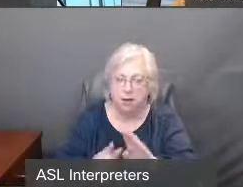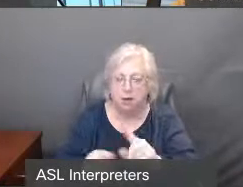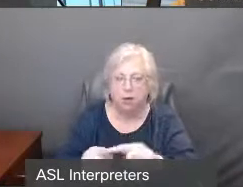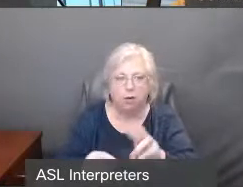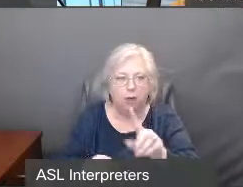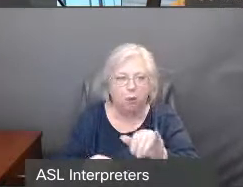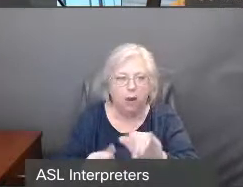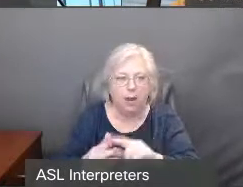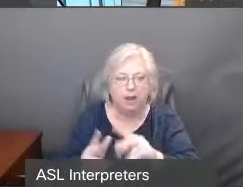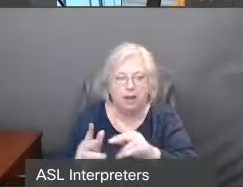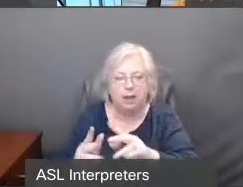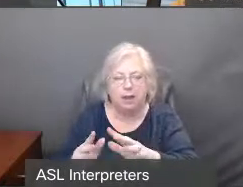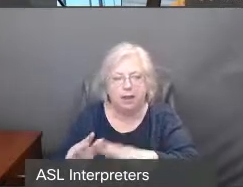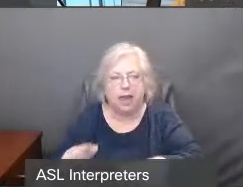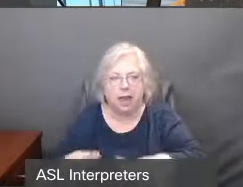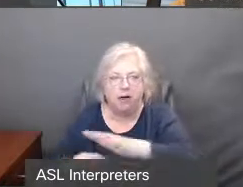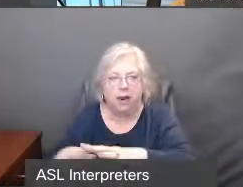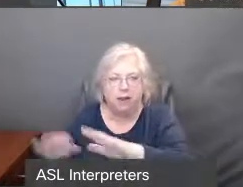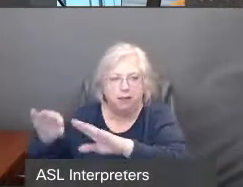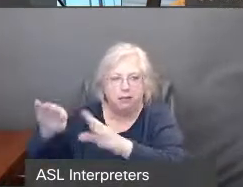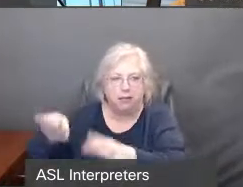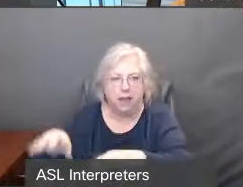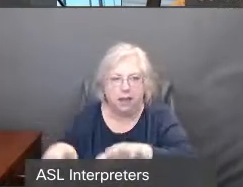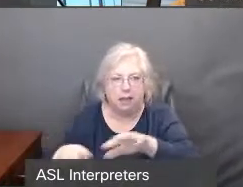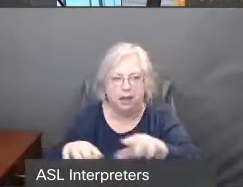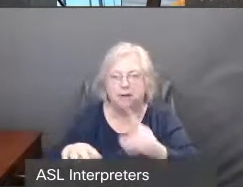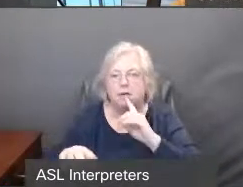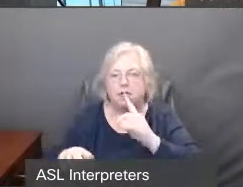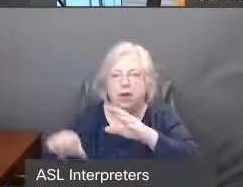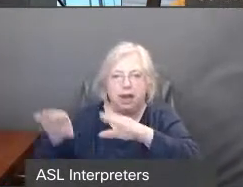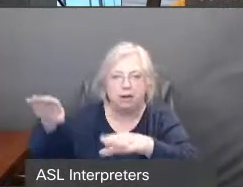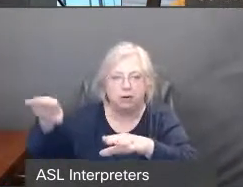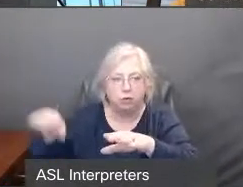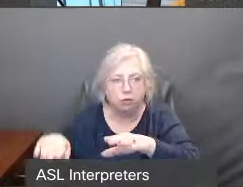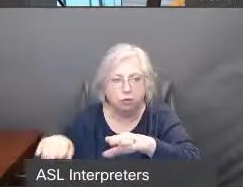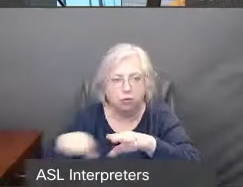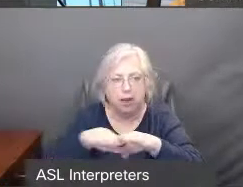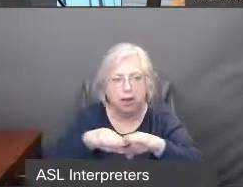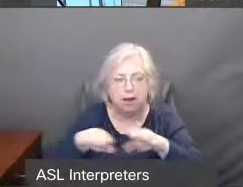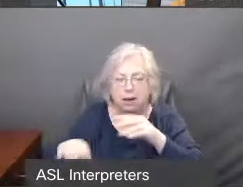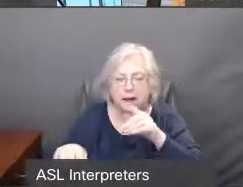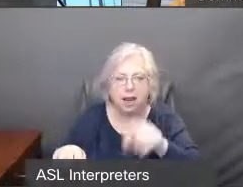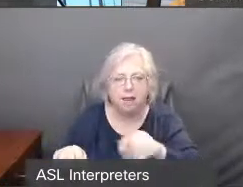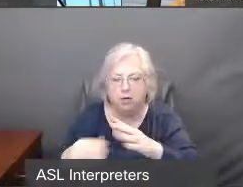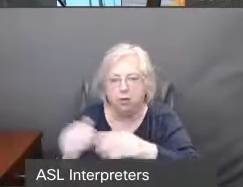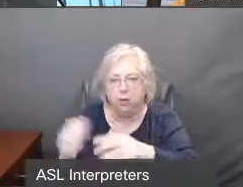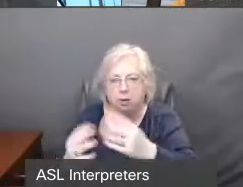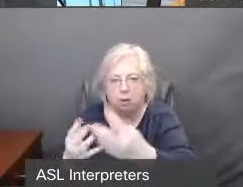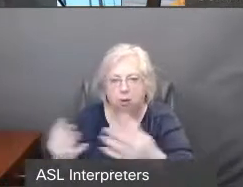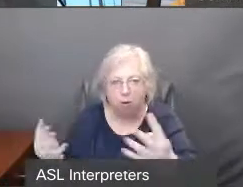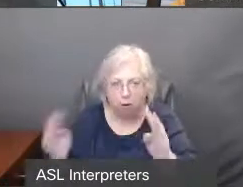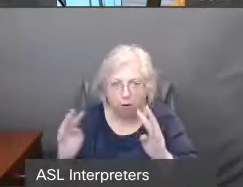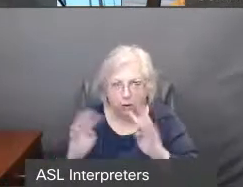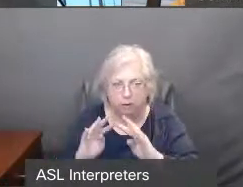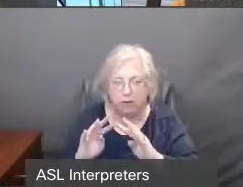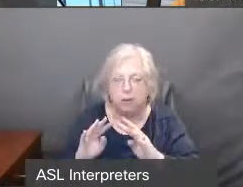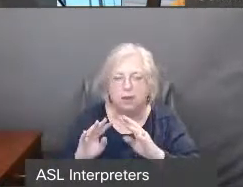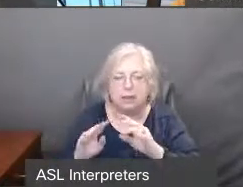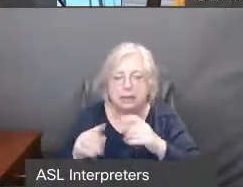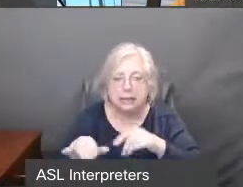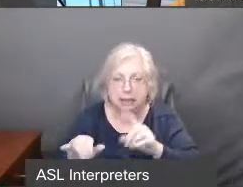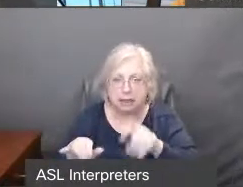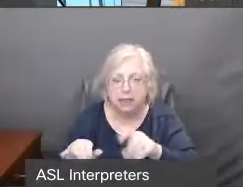out. Whether you can grade a potential site and have to put walls up, still have to meet the